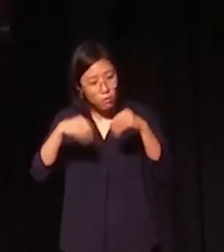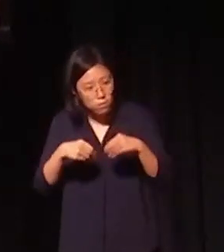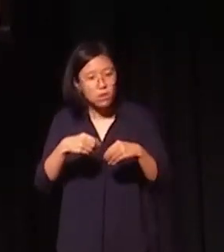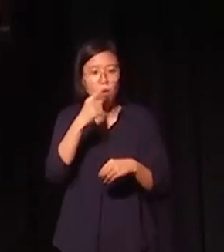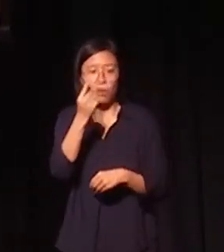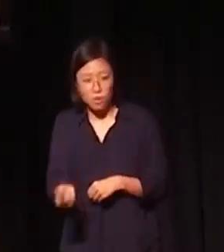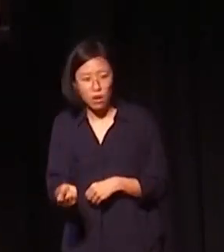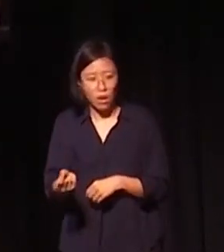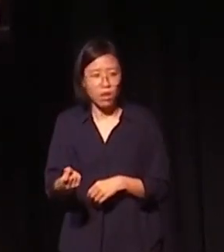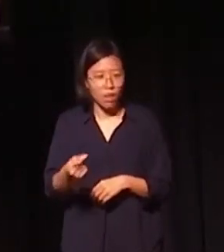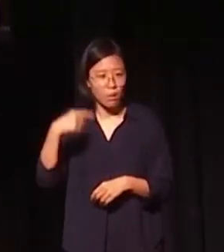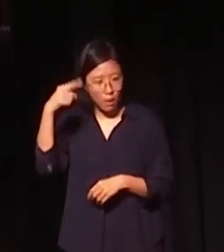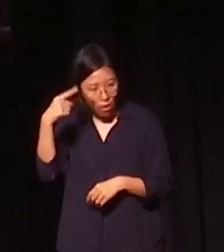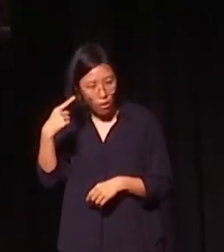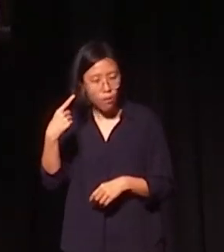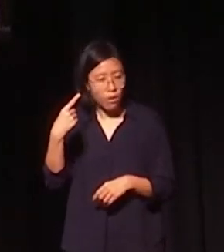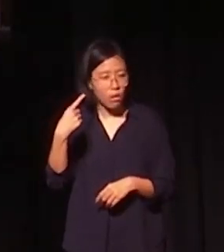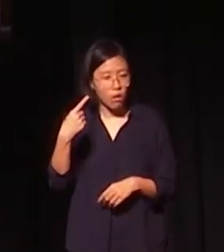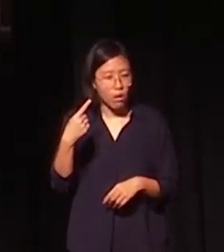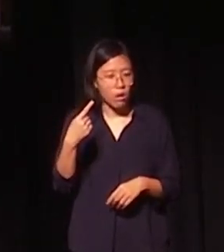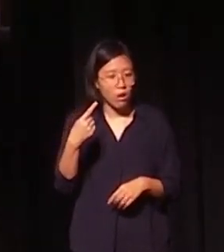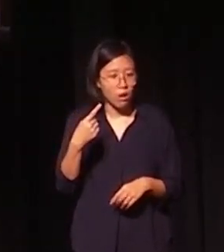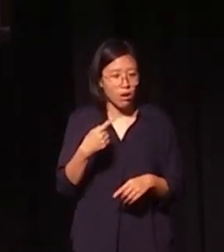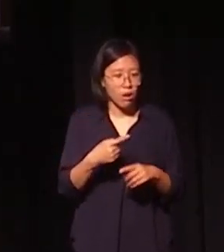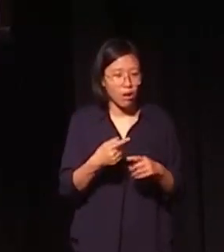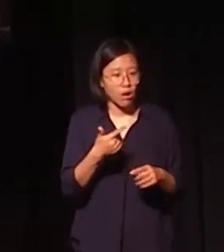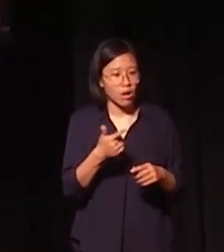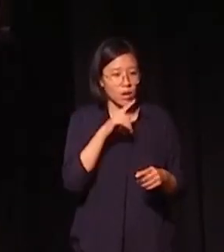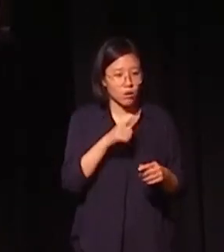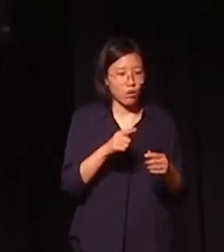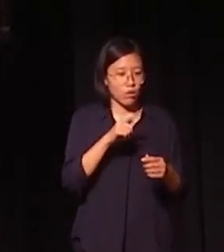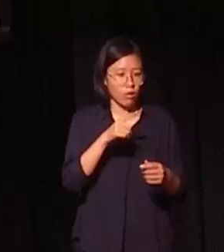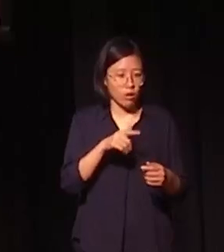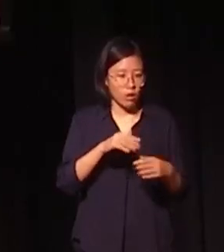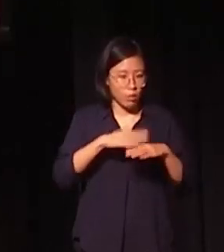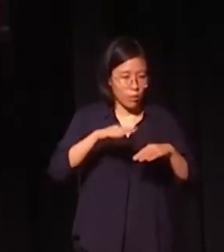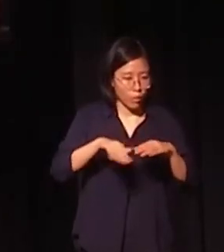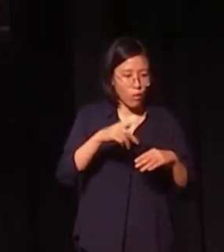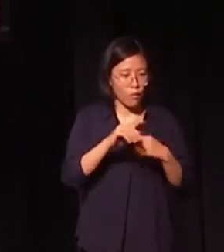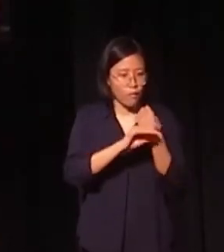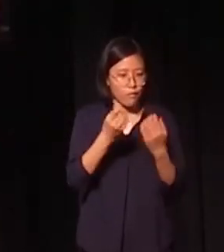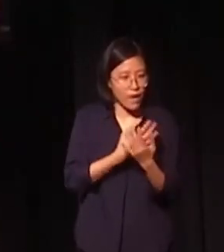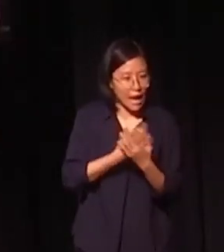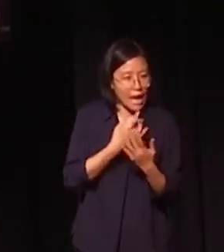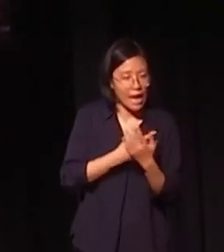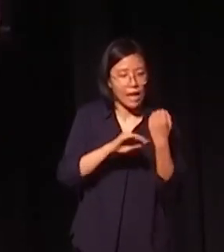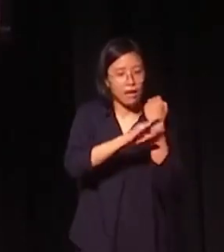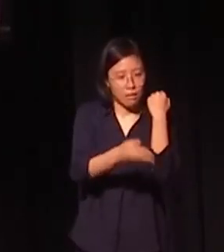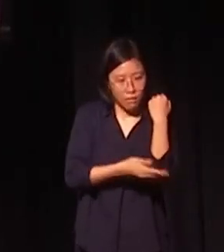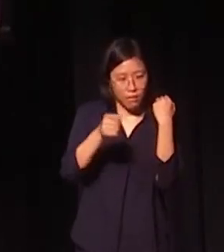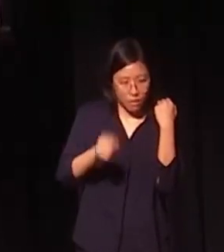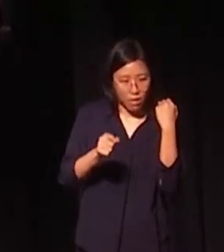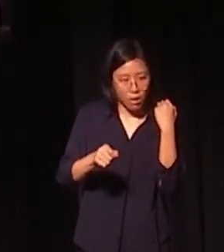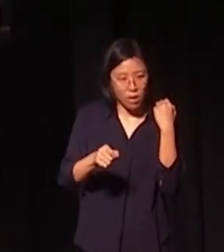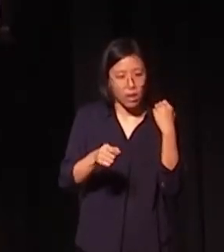Zealand, America, that have adversarial courtroom systems, criminal courtroom systems. So you have a jury that's selected, it's supposed to be